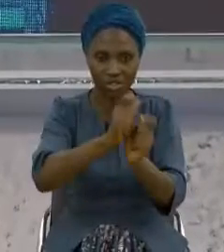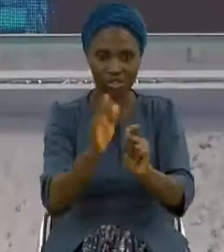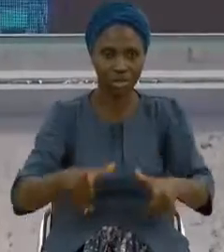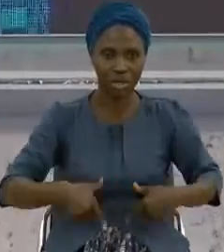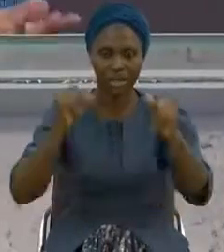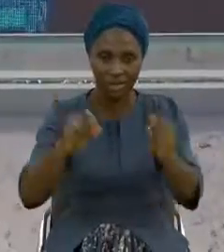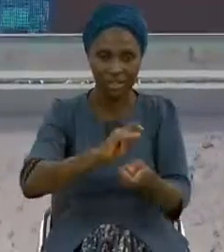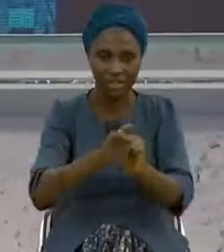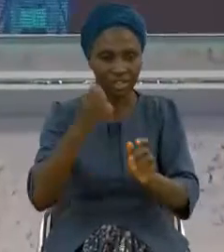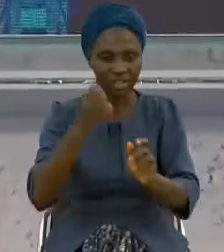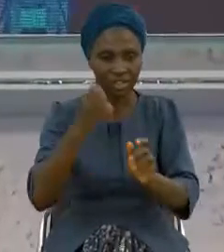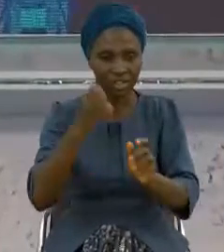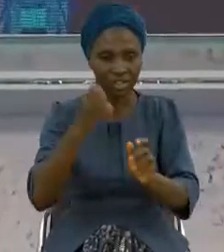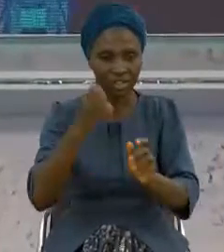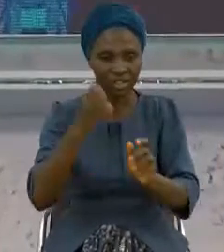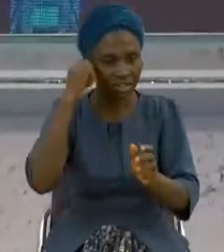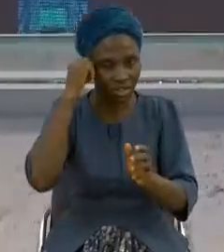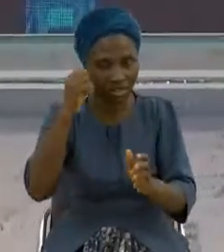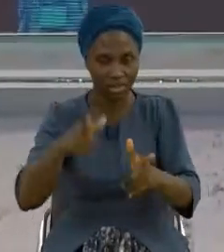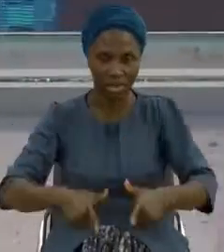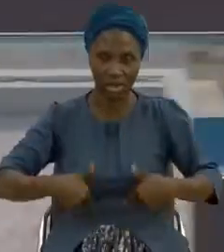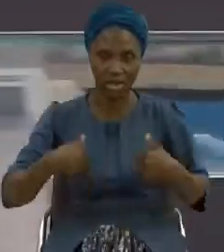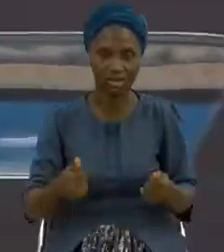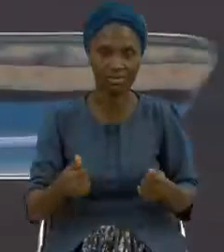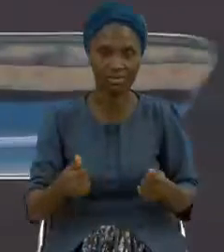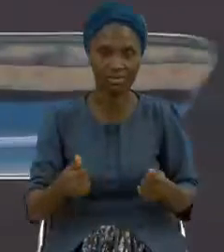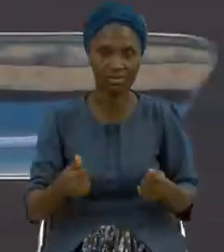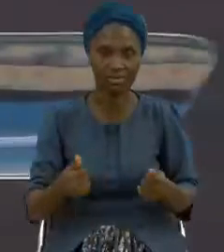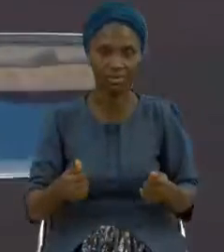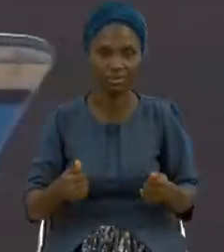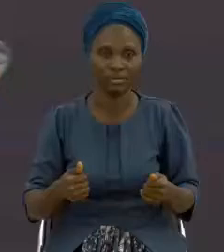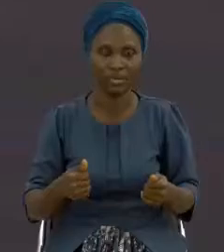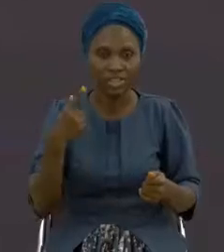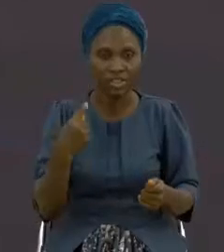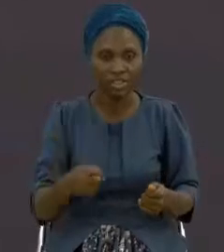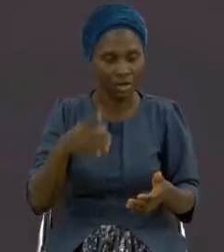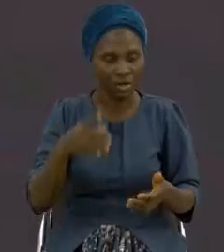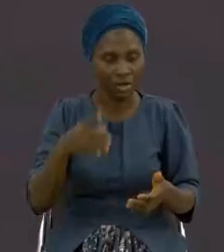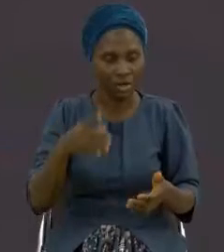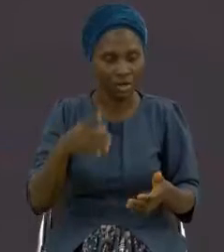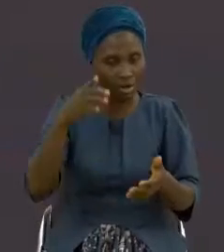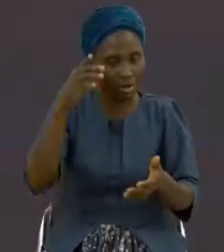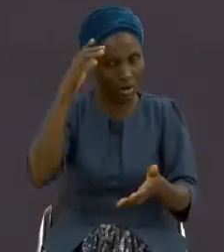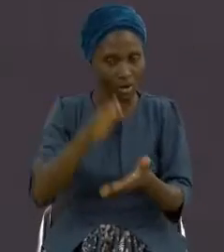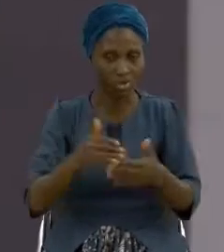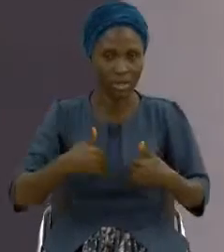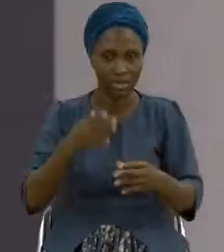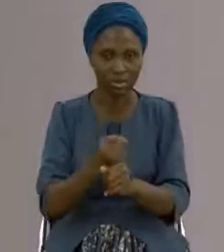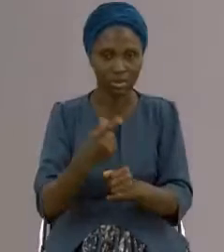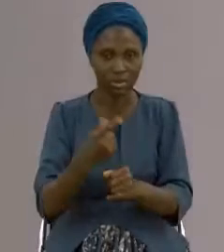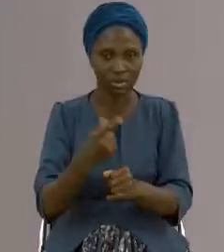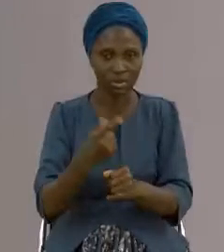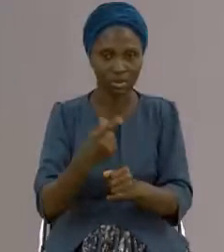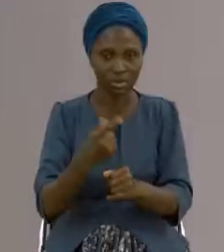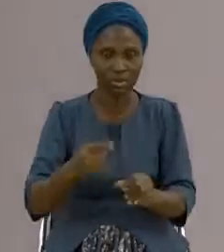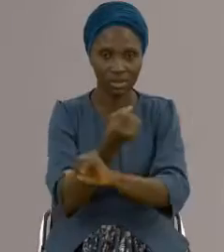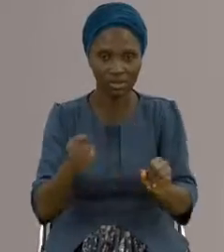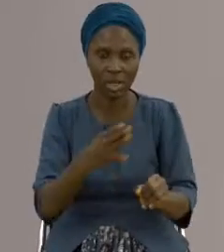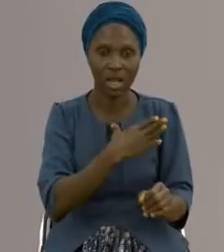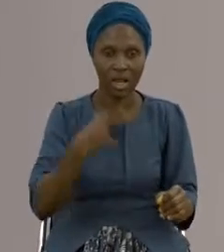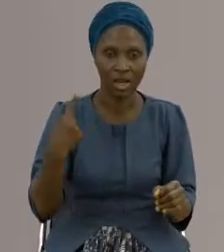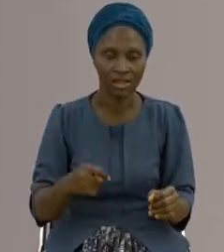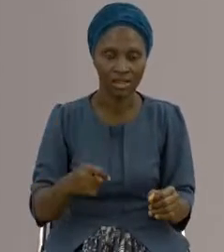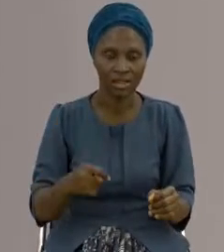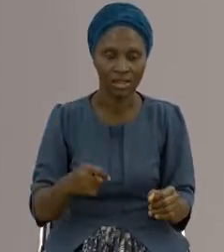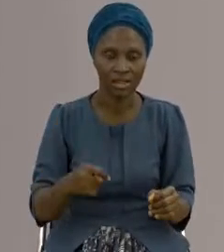gospel and the wife has not got it, or is a relative that has not got it and you have got